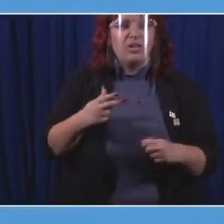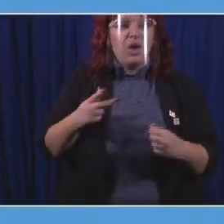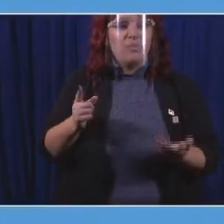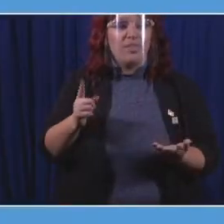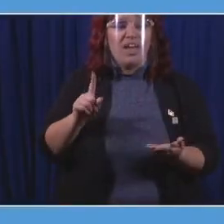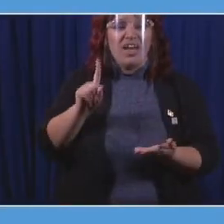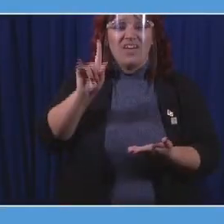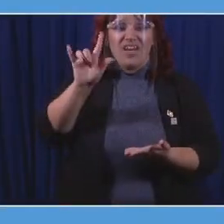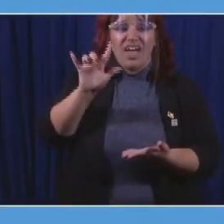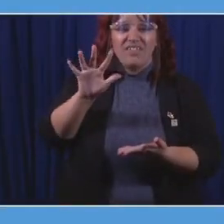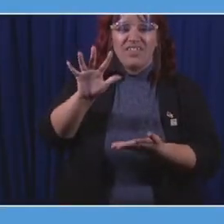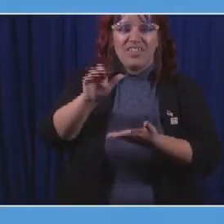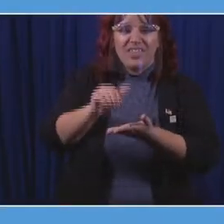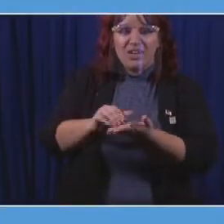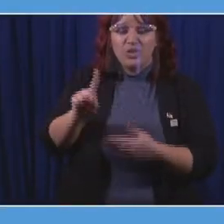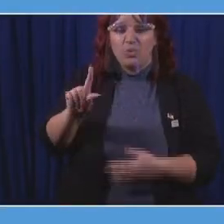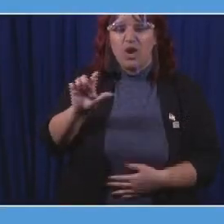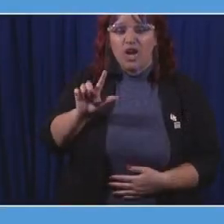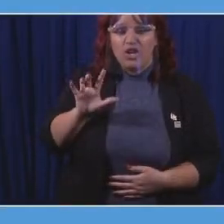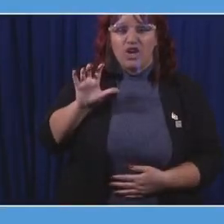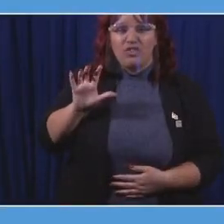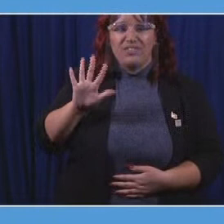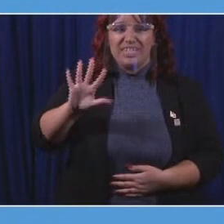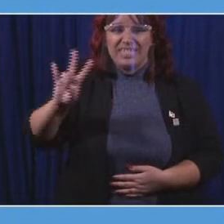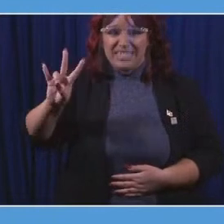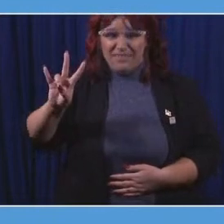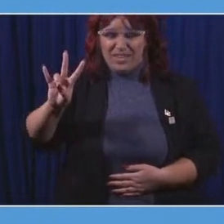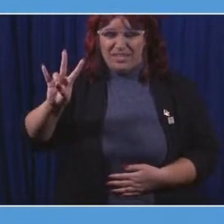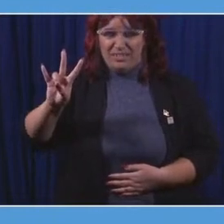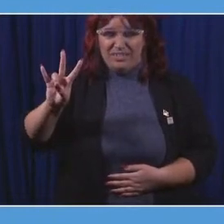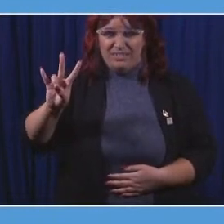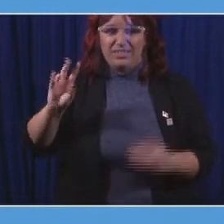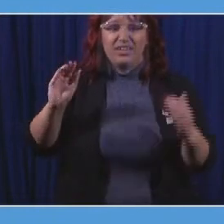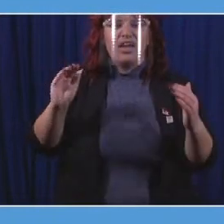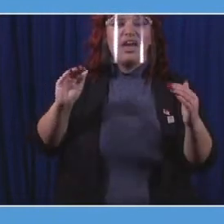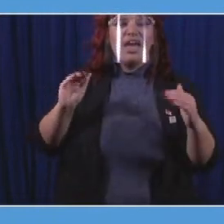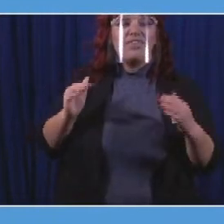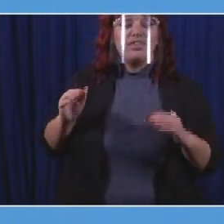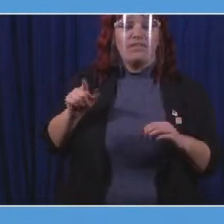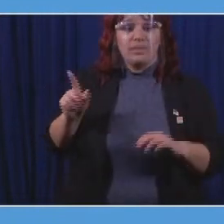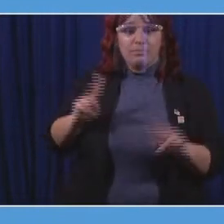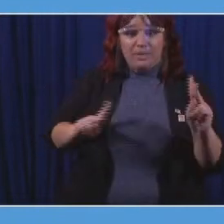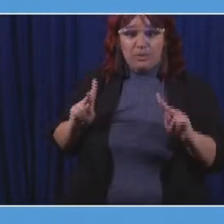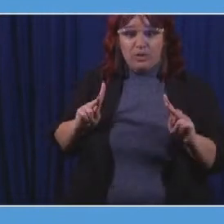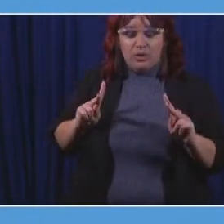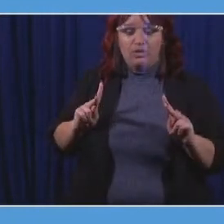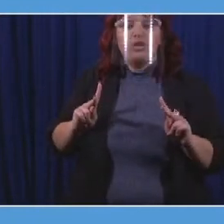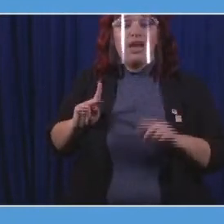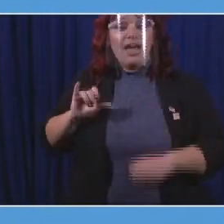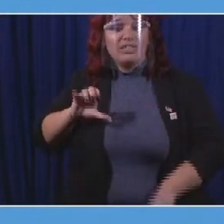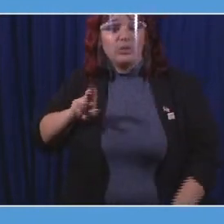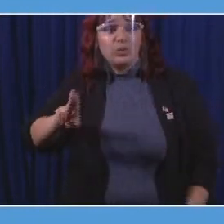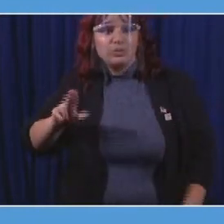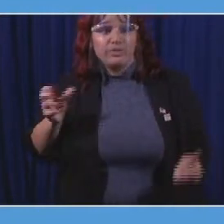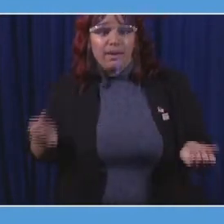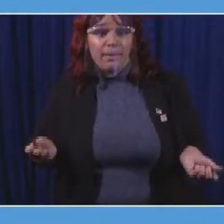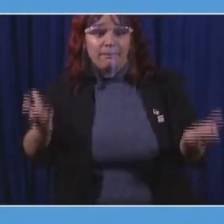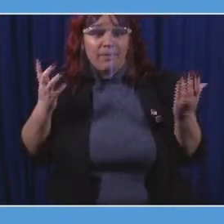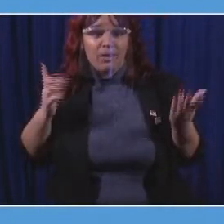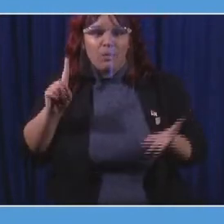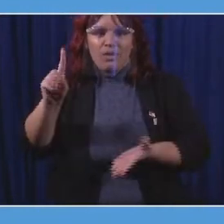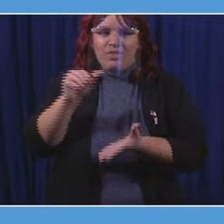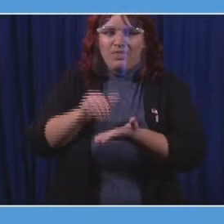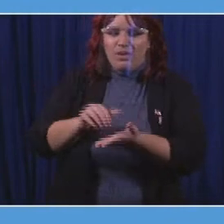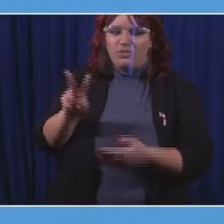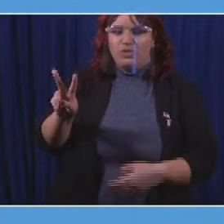5,157 who are currently hospitalized, and 1,225 of those patients are in the ICU.